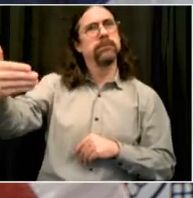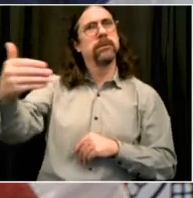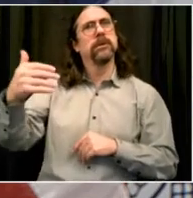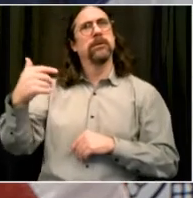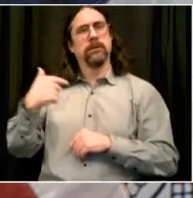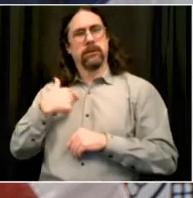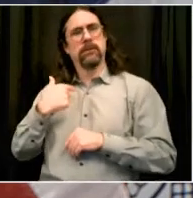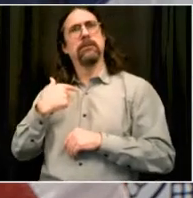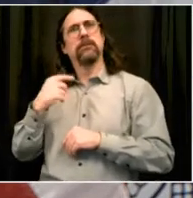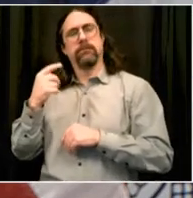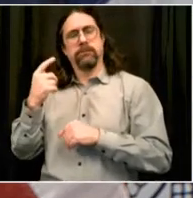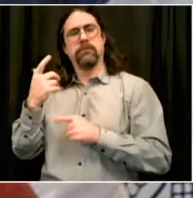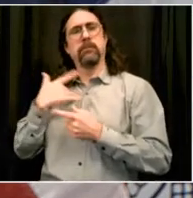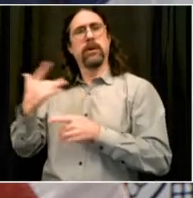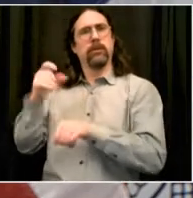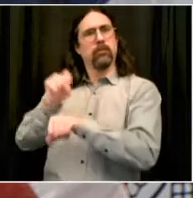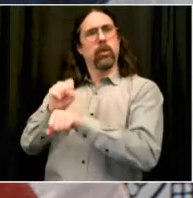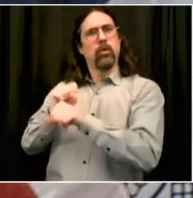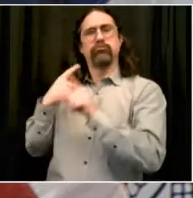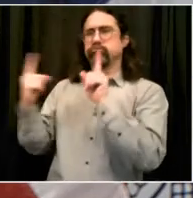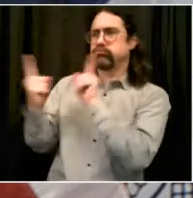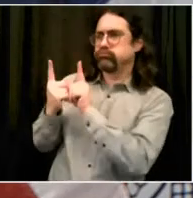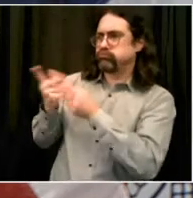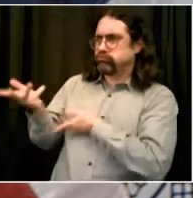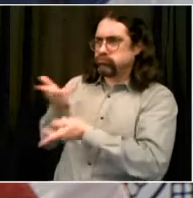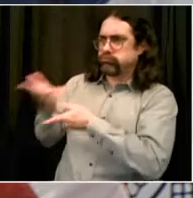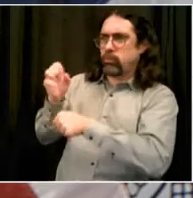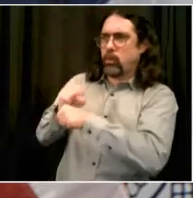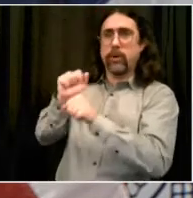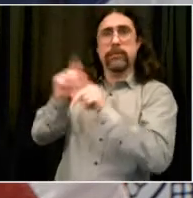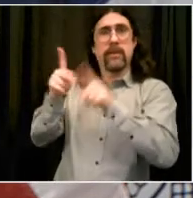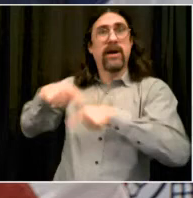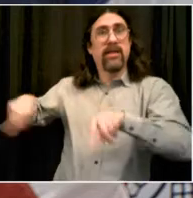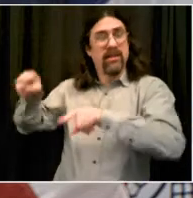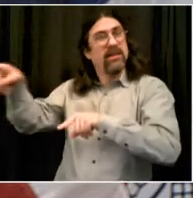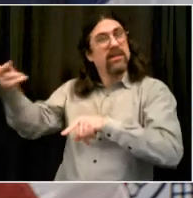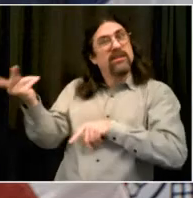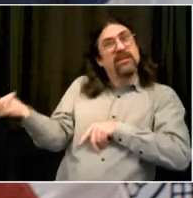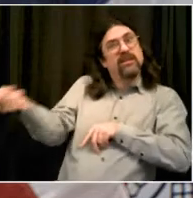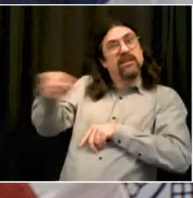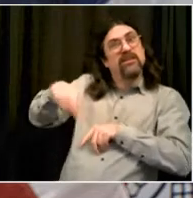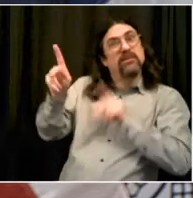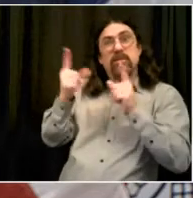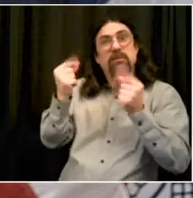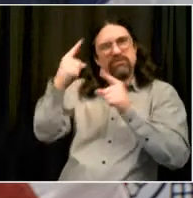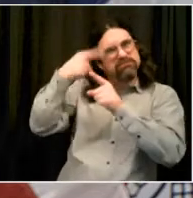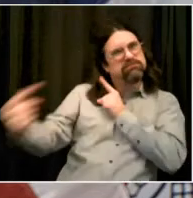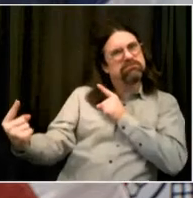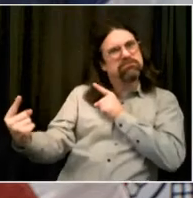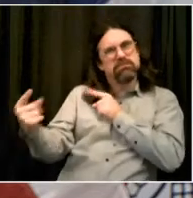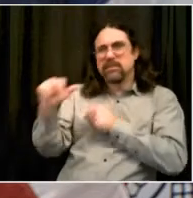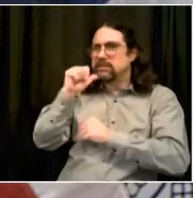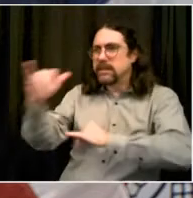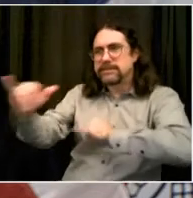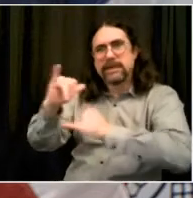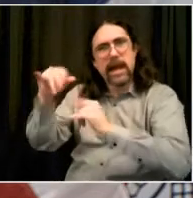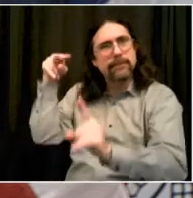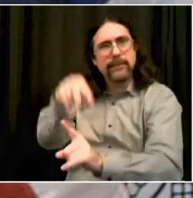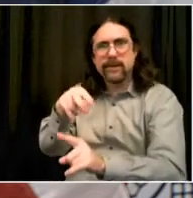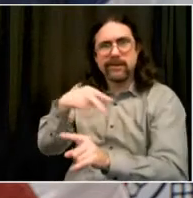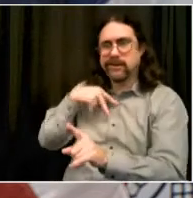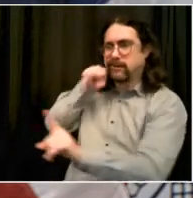things a lot harder. I don't believe that will go away on January 20th. I do believe it will